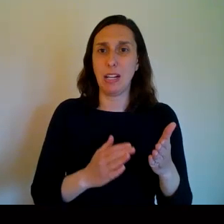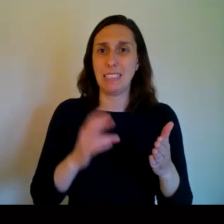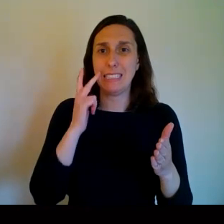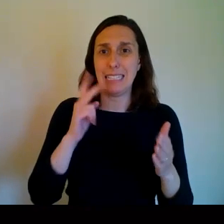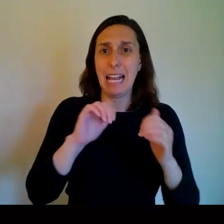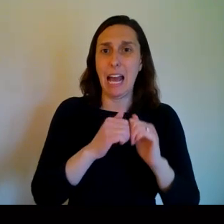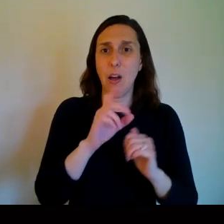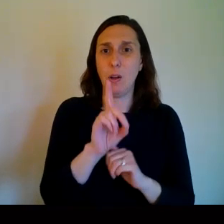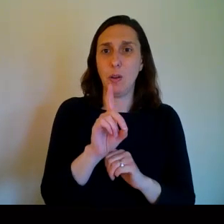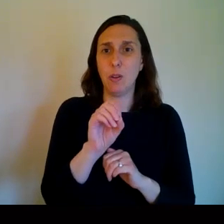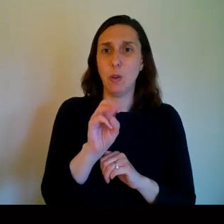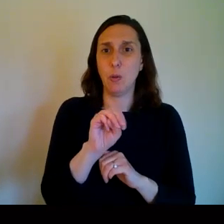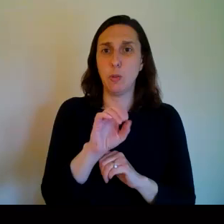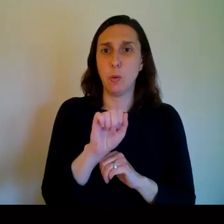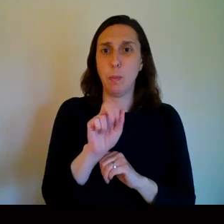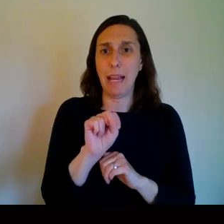uses,